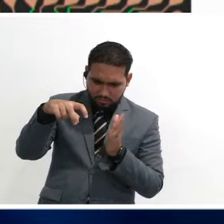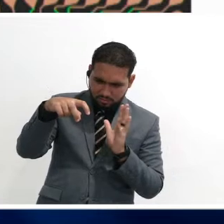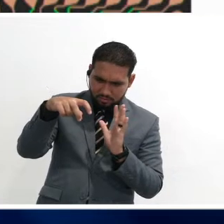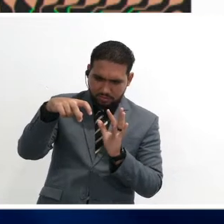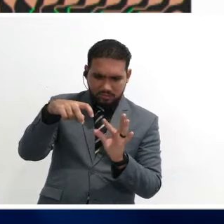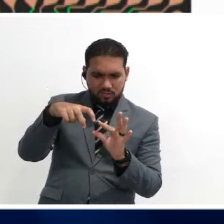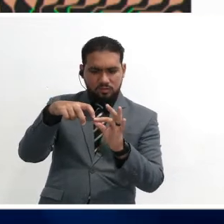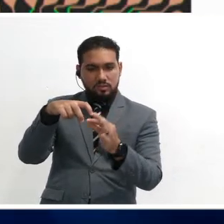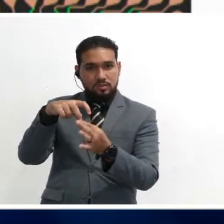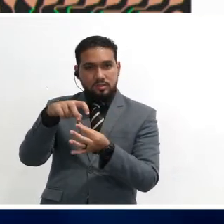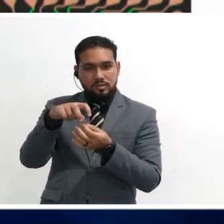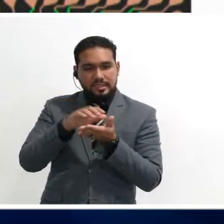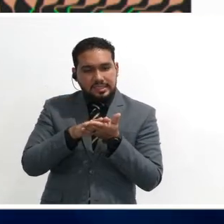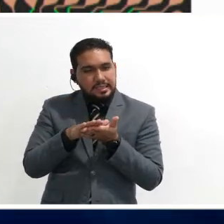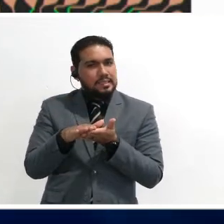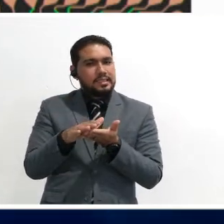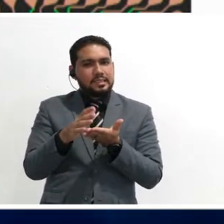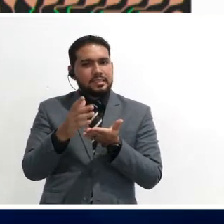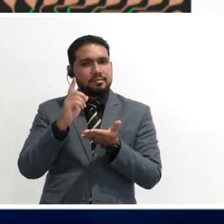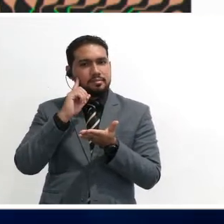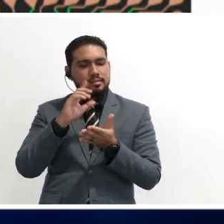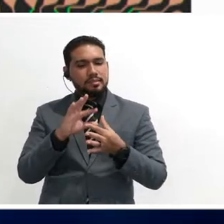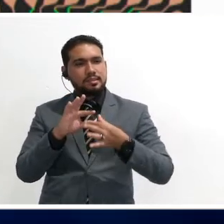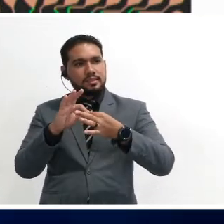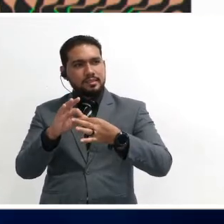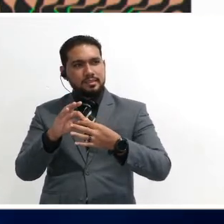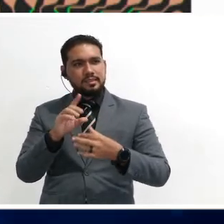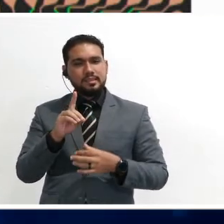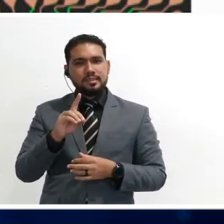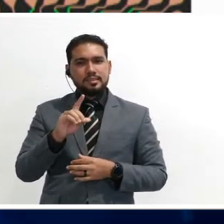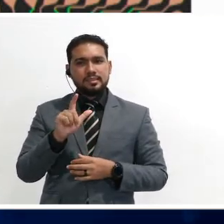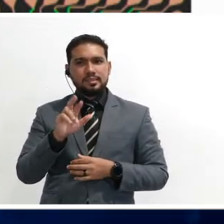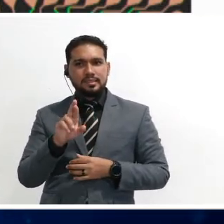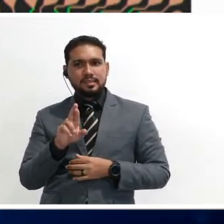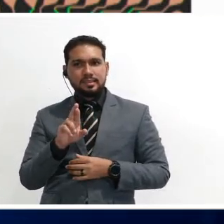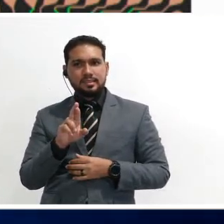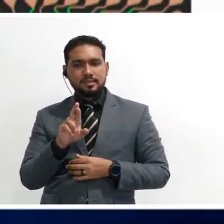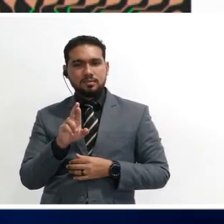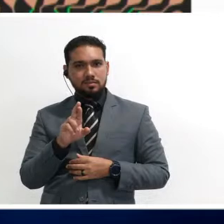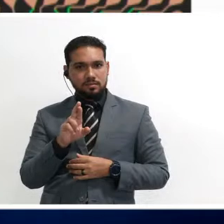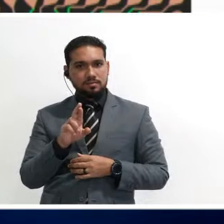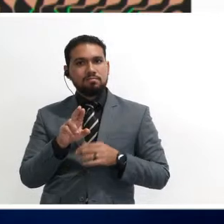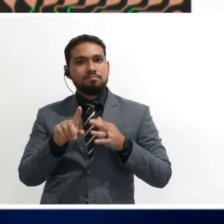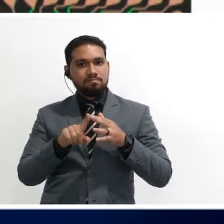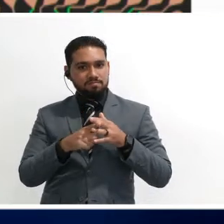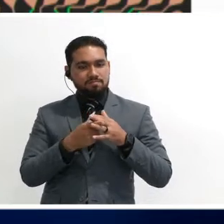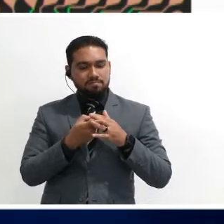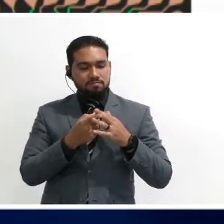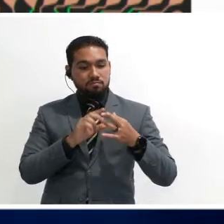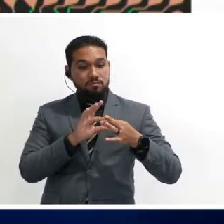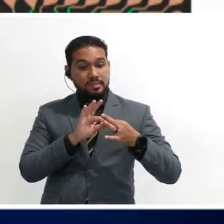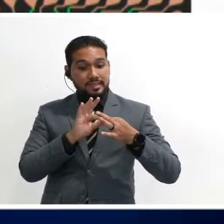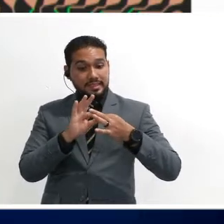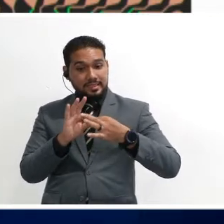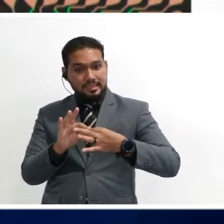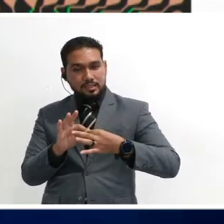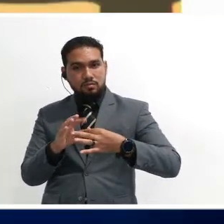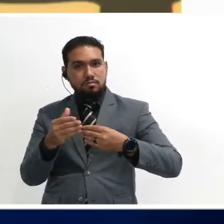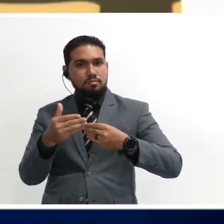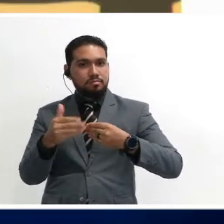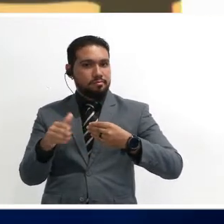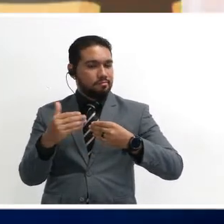it and dice up that molded wafer to get the individual packages.